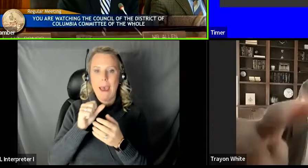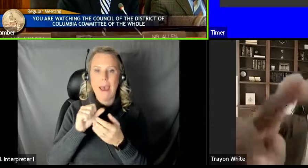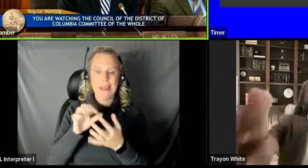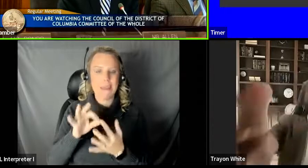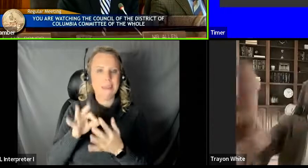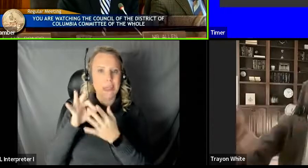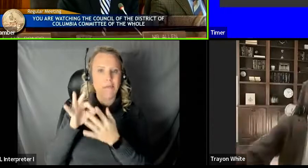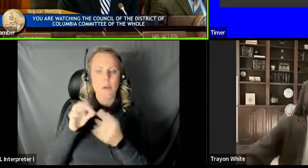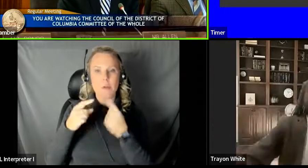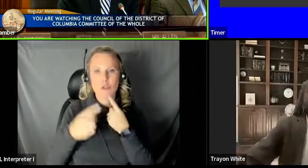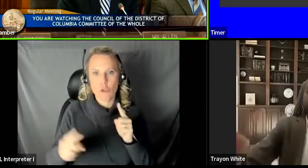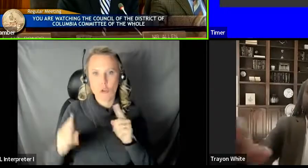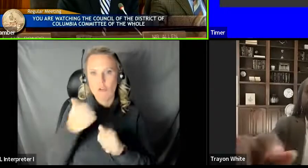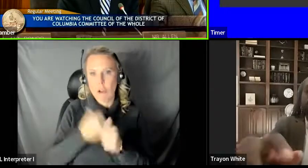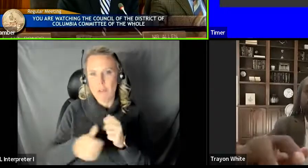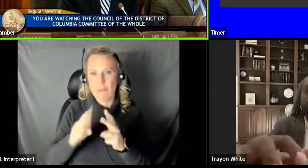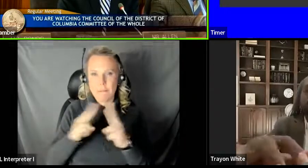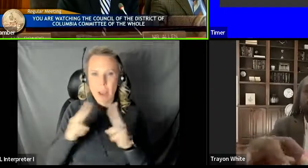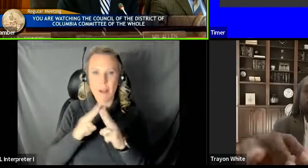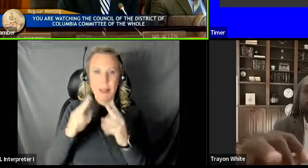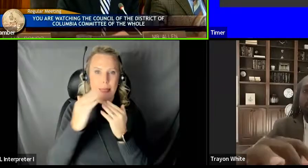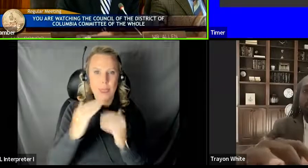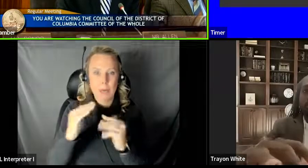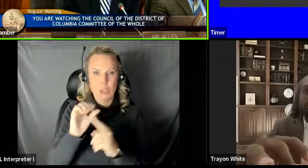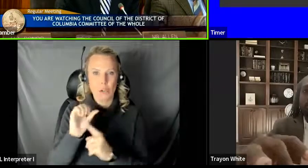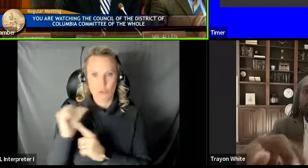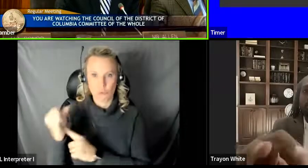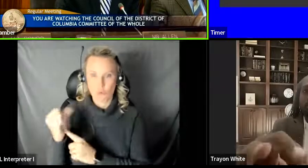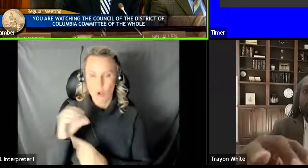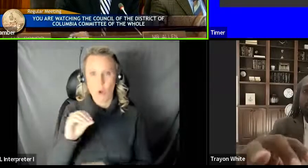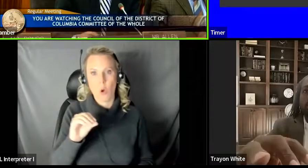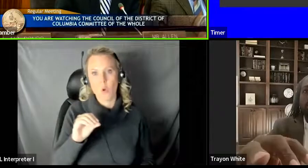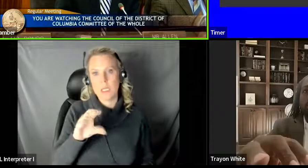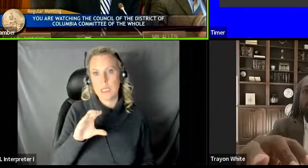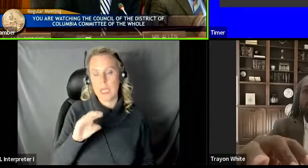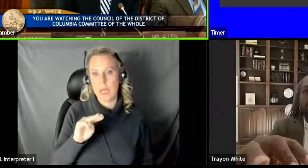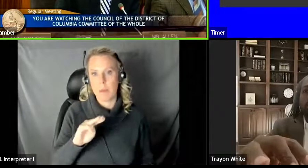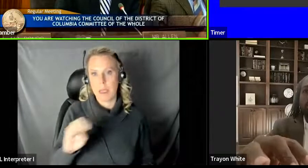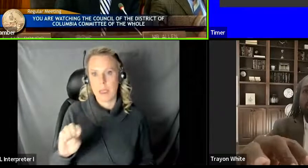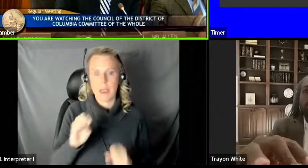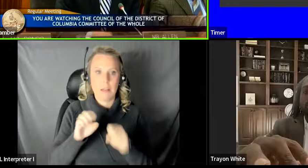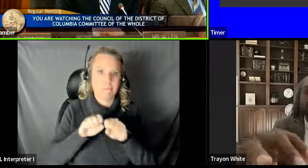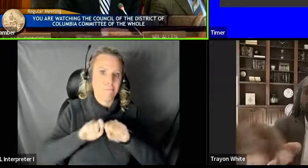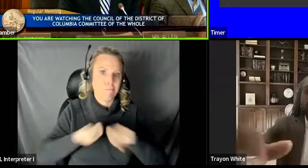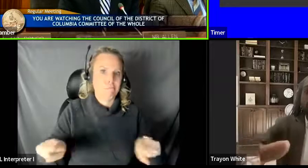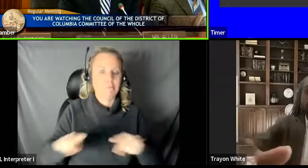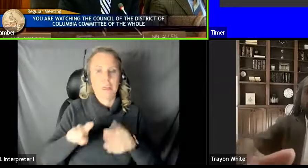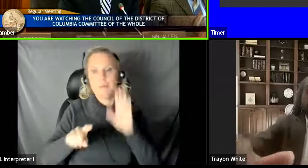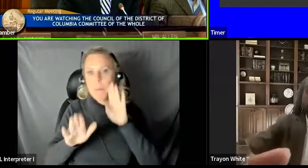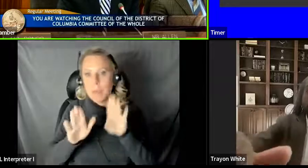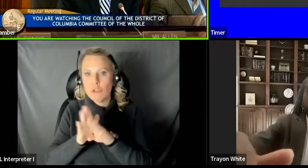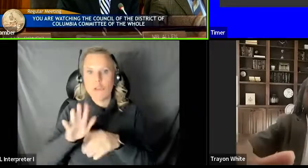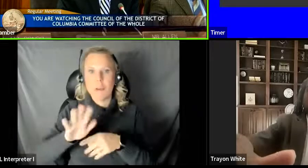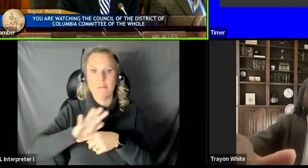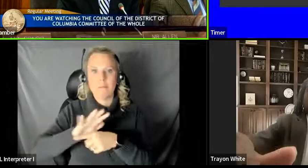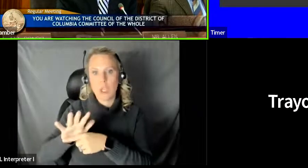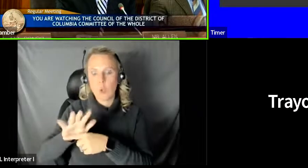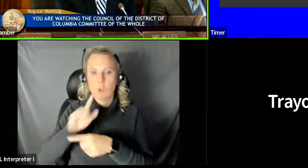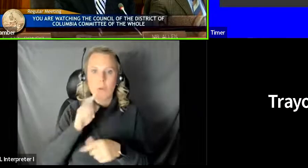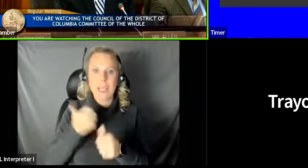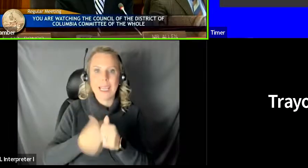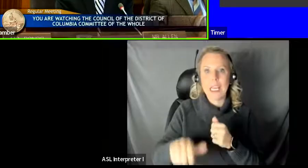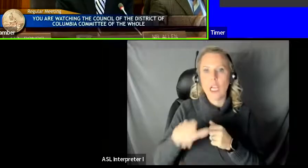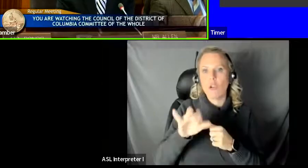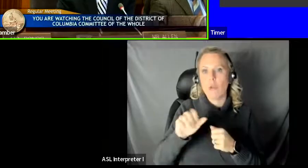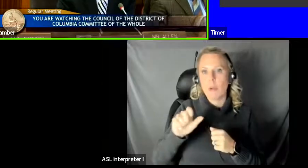disclosure, except under very limited circumstances. OCME would be able to disseminate photographs, videos, or images for use or potential use in criminal or civil